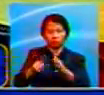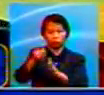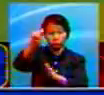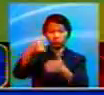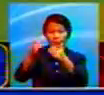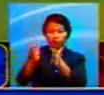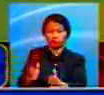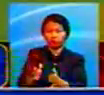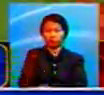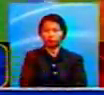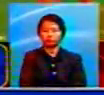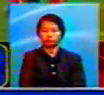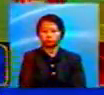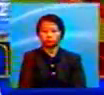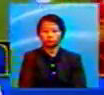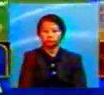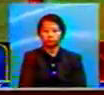there.